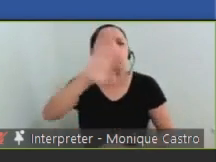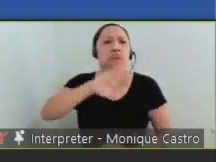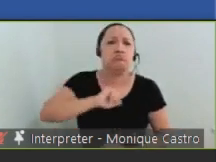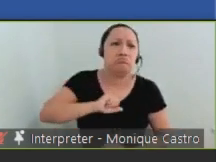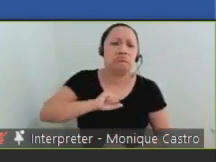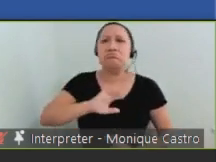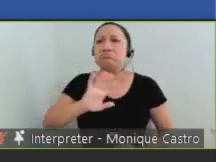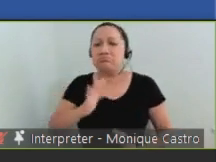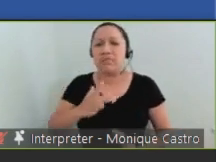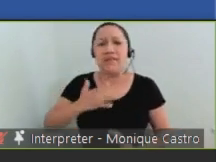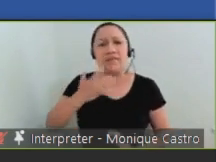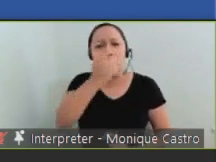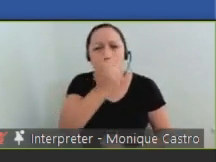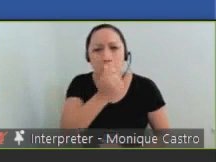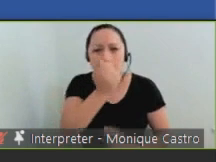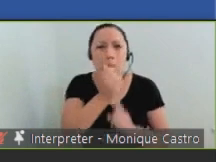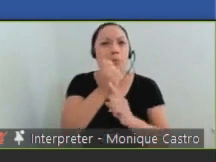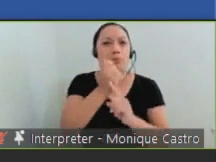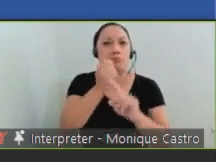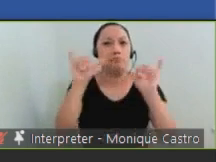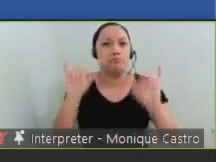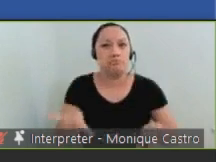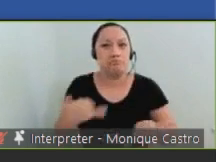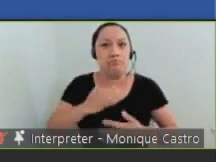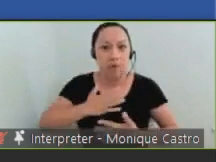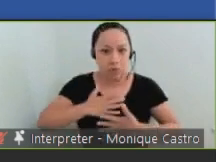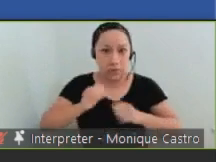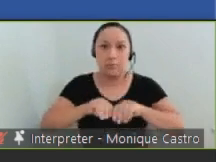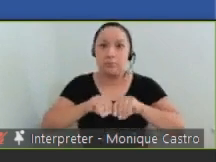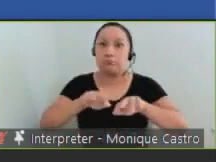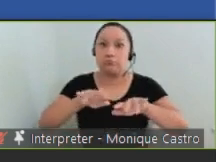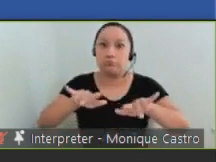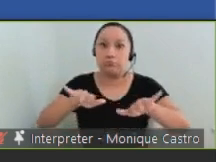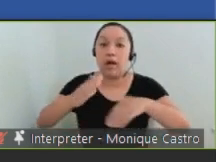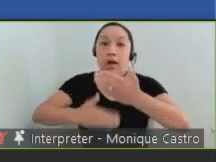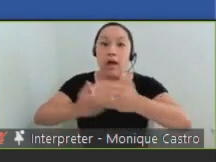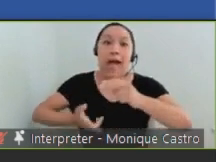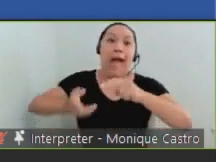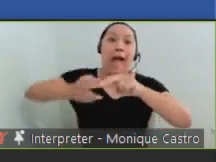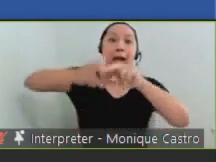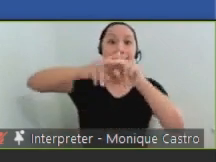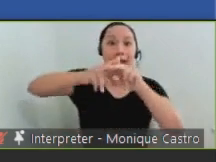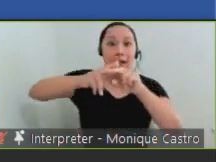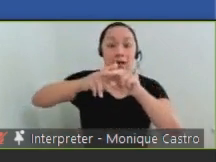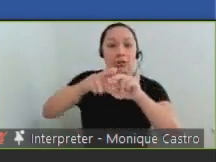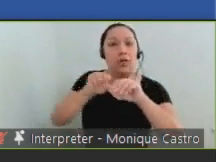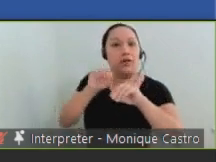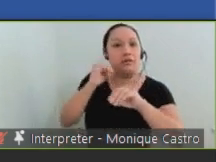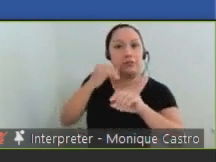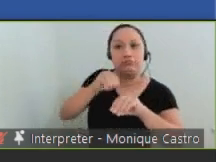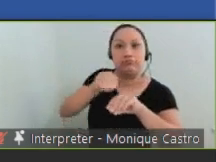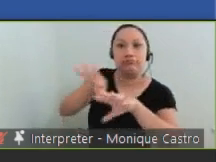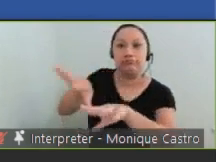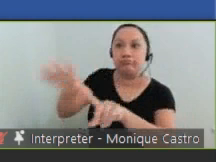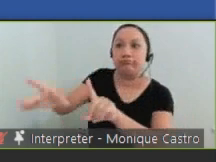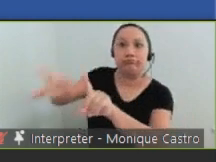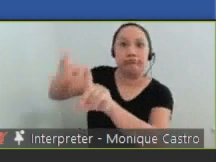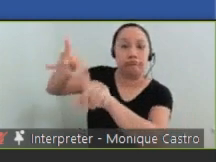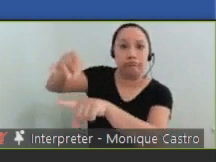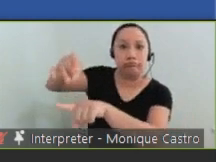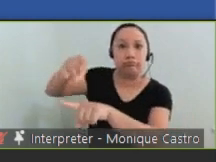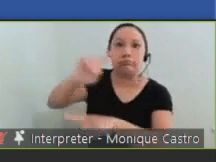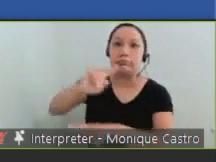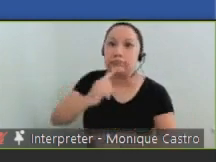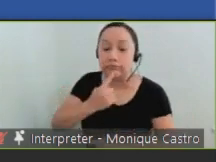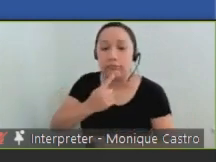feels like a cold, that exact same virus can go on to cause severe illness in someone else. So a mild infection in me or